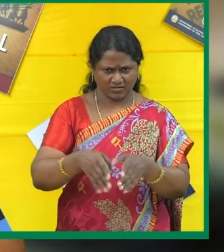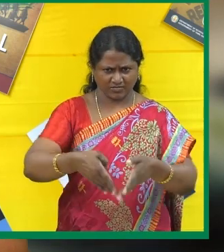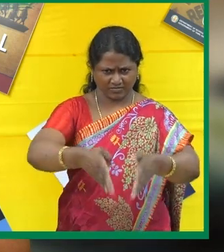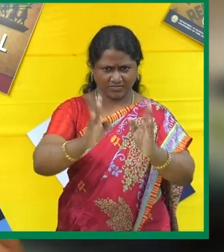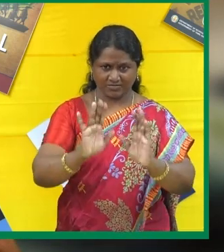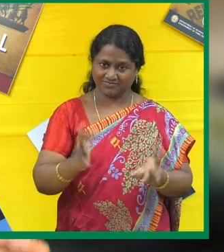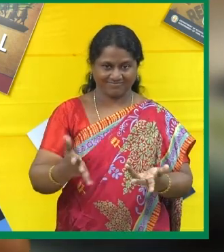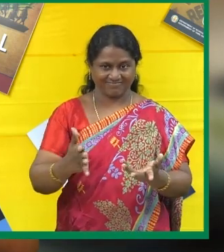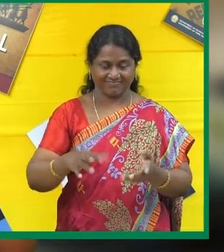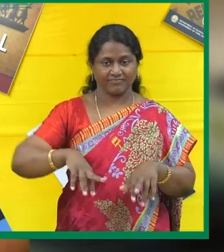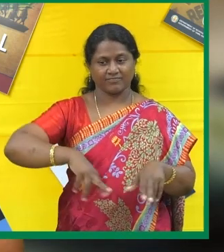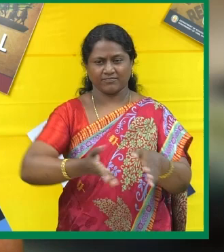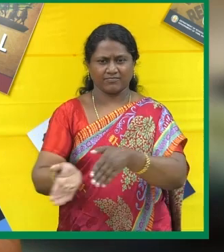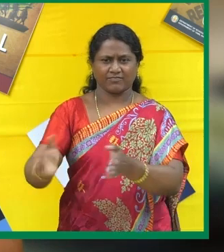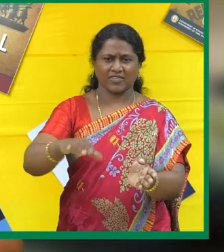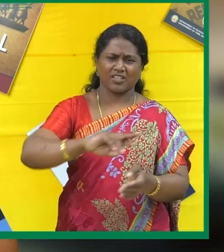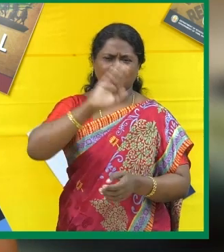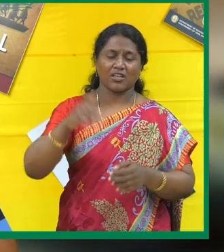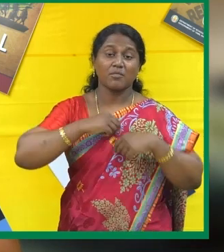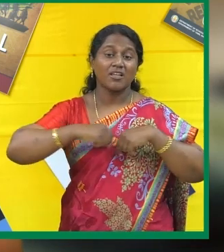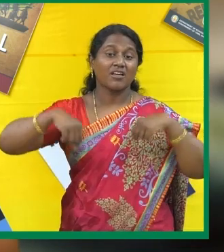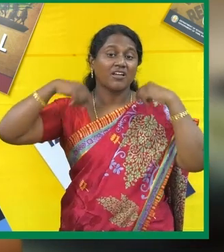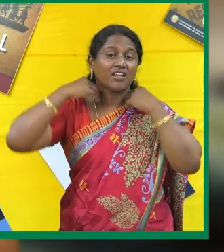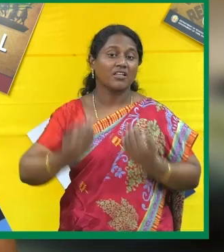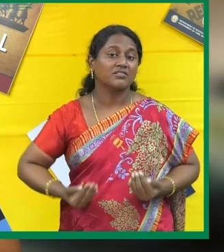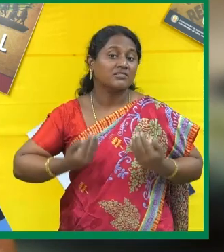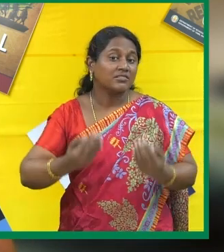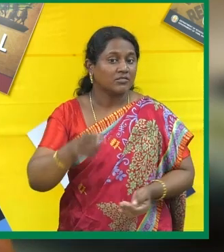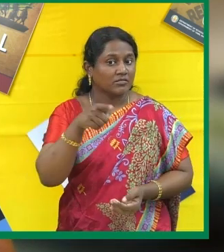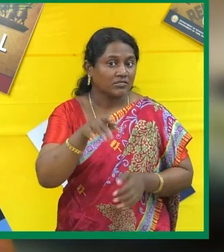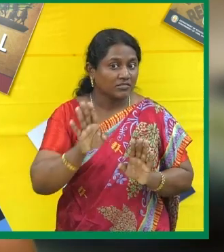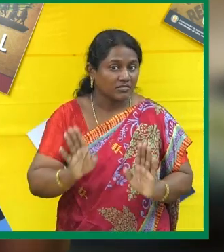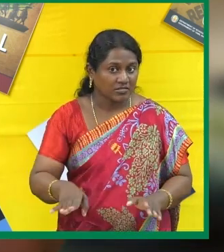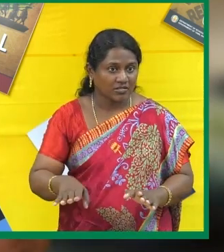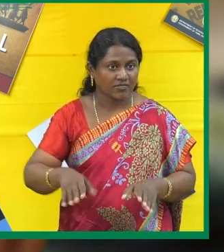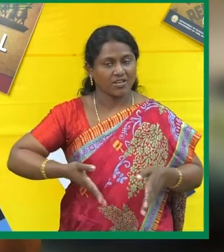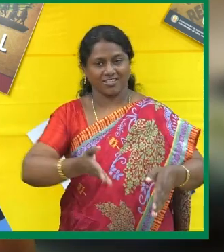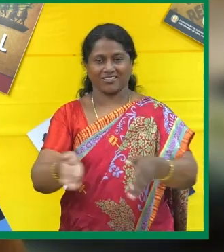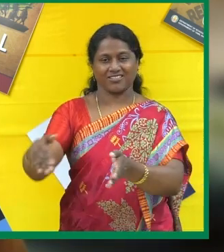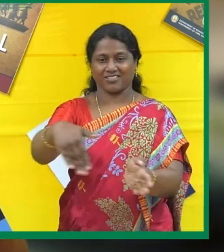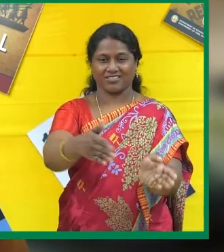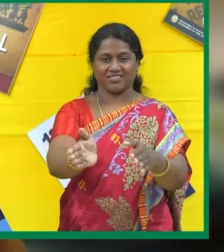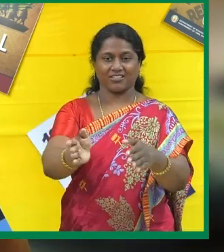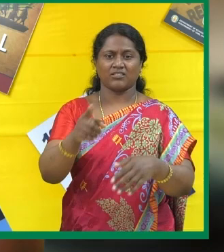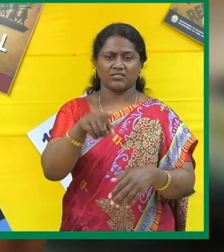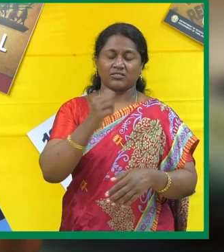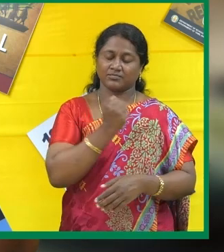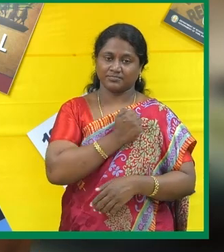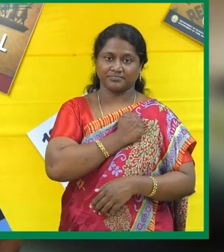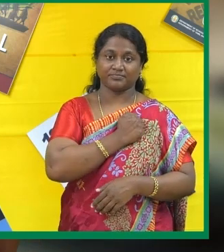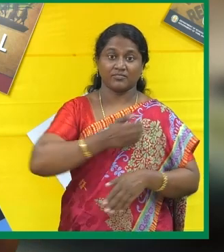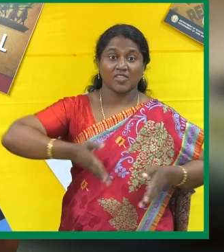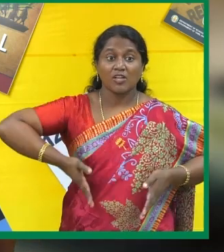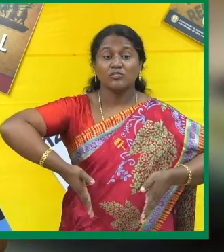life. Then after that you will get married, then children, a lot of turning points in your life. So you must have the hope. The